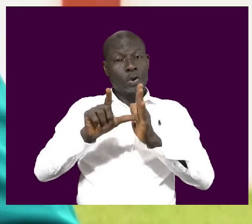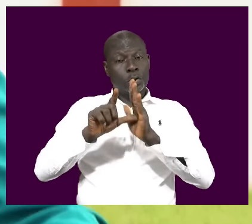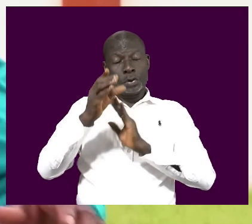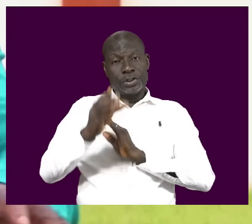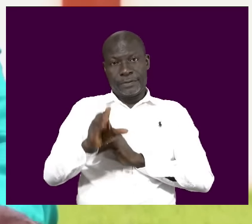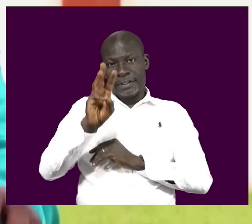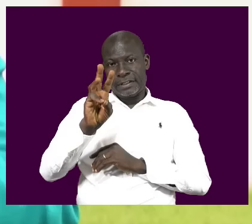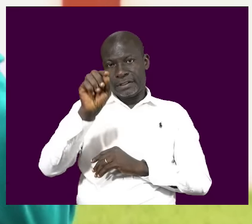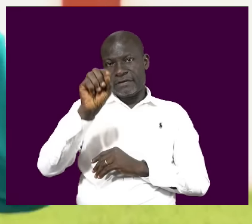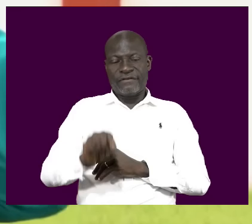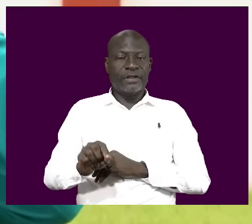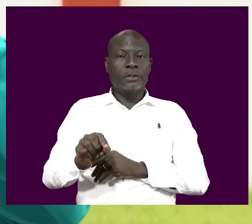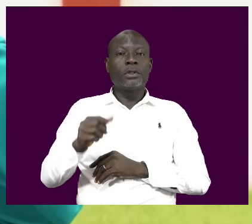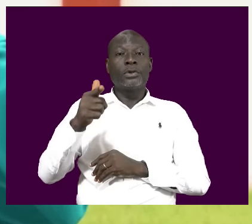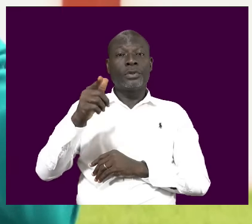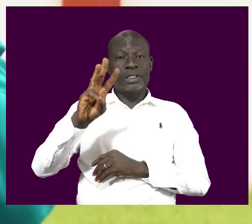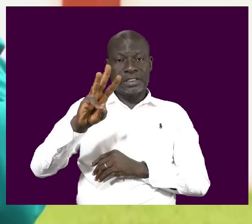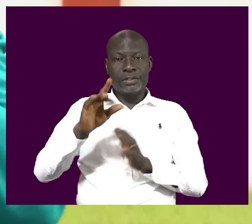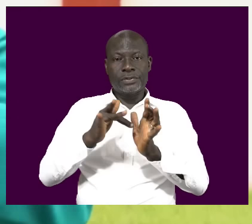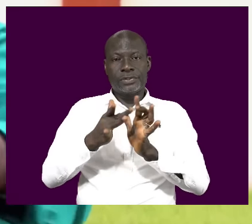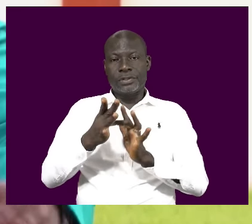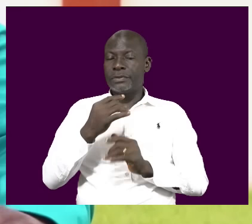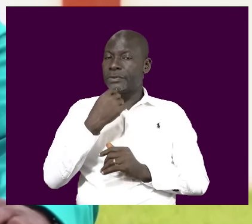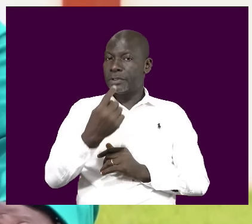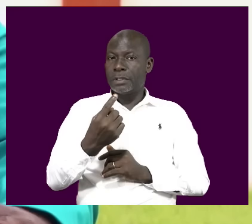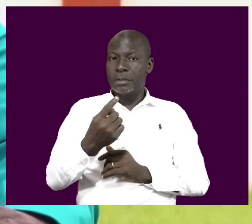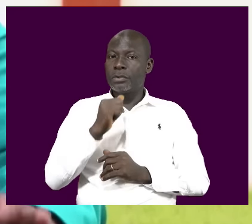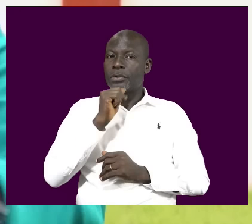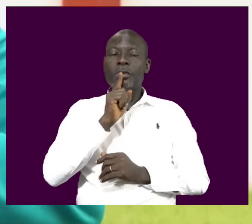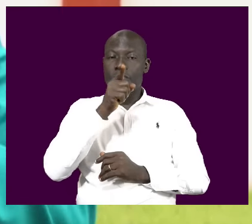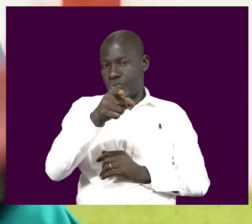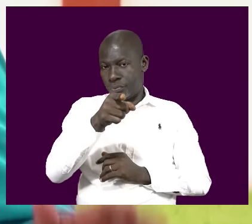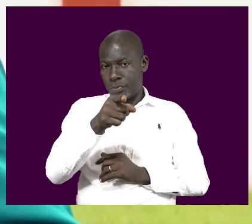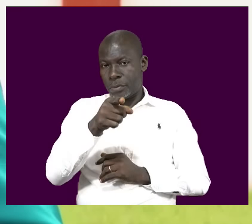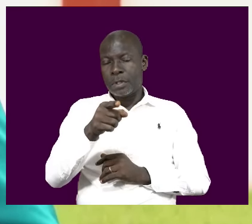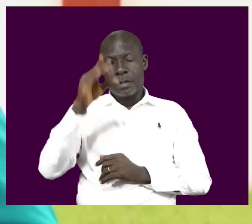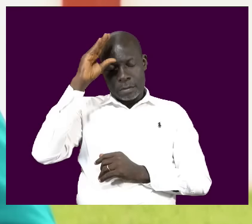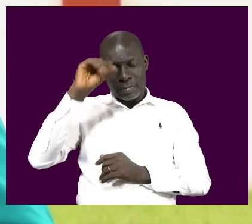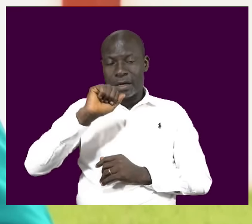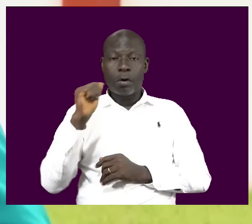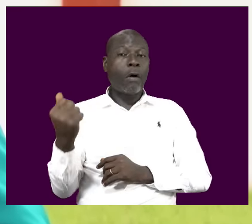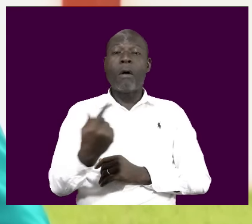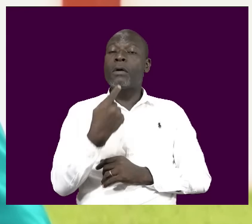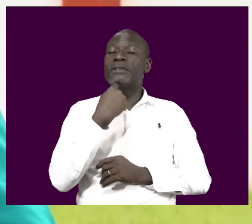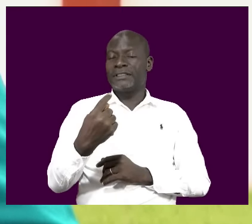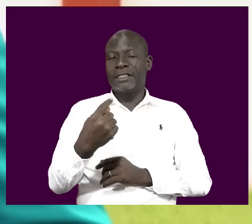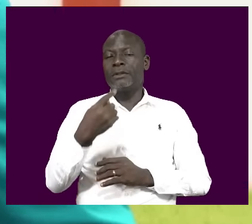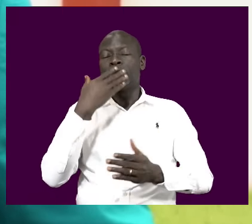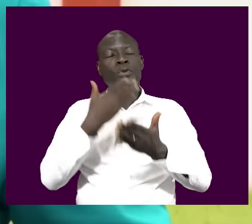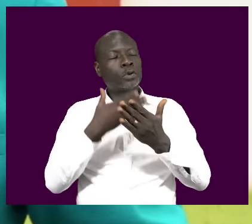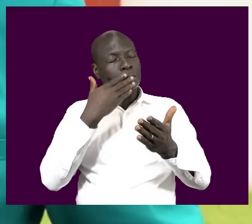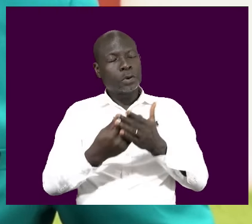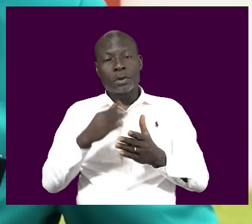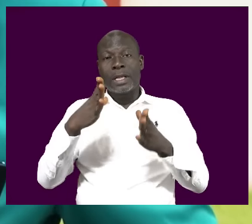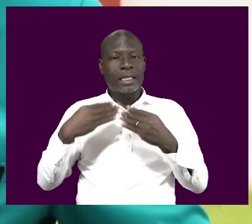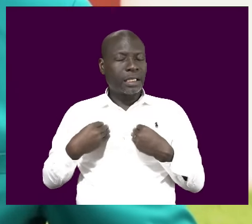26. Yan a radi, yes, a crystal, I catch say, and yan no crap. Send you pan yina back at your one sampa. And to all preach